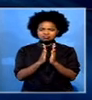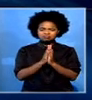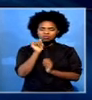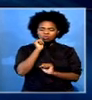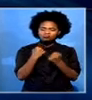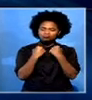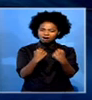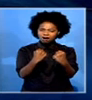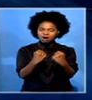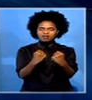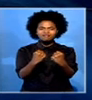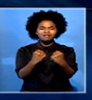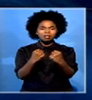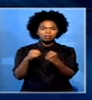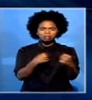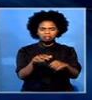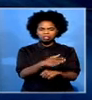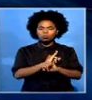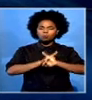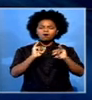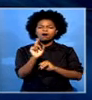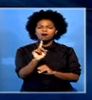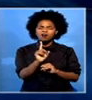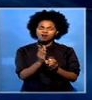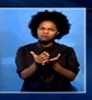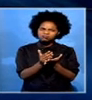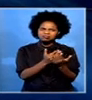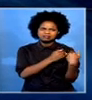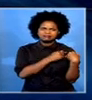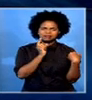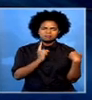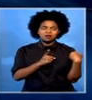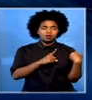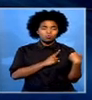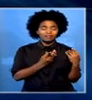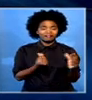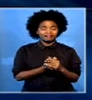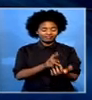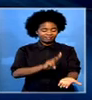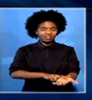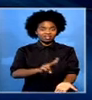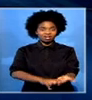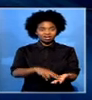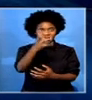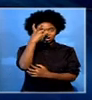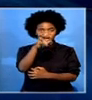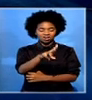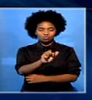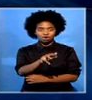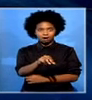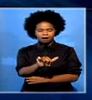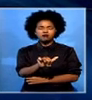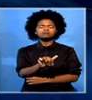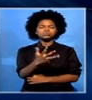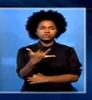motorists to be more cautious on the roads. The former Chief Justice, along with the Vavenda King Mphephu Ramabulane, visited Chabane's